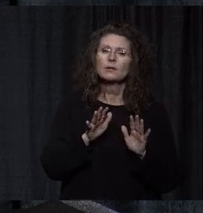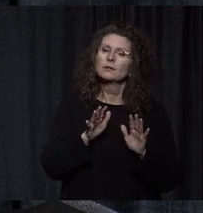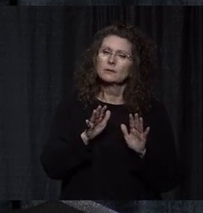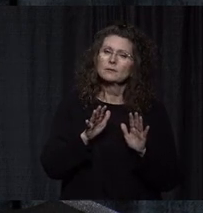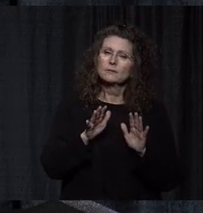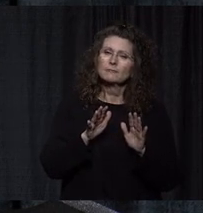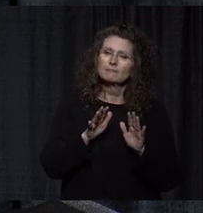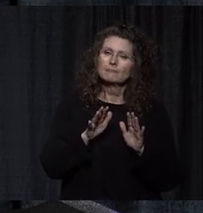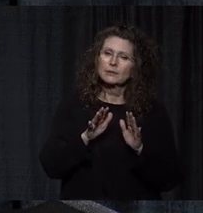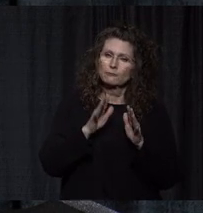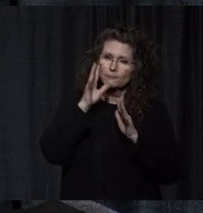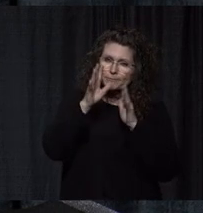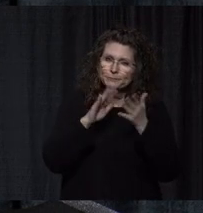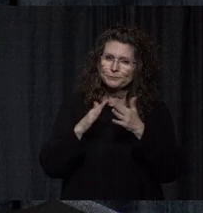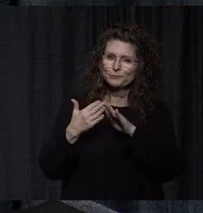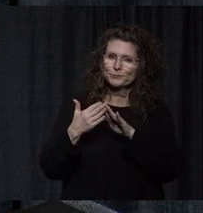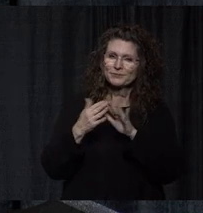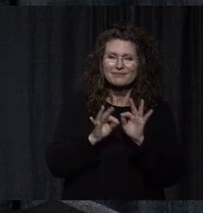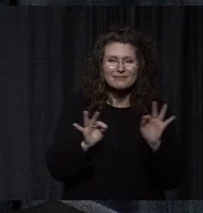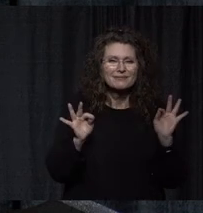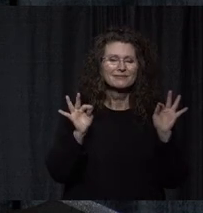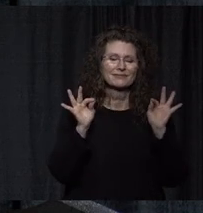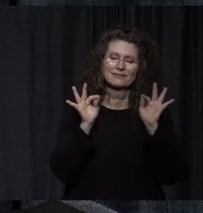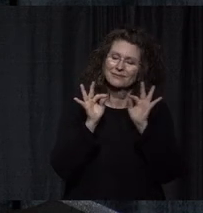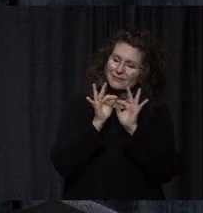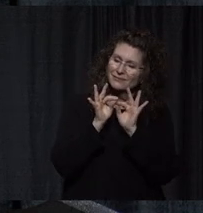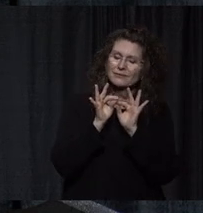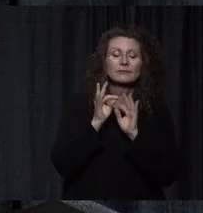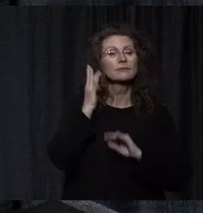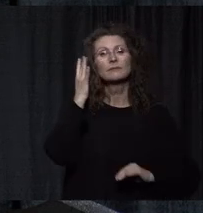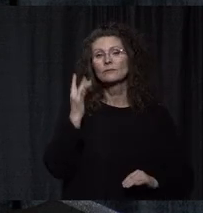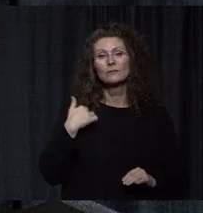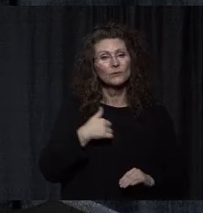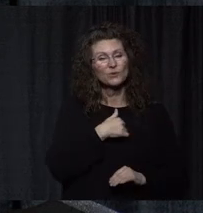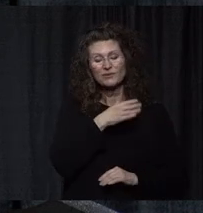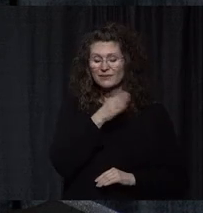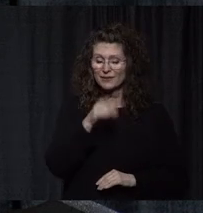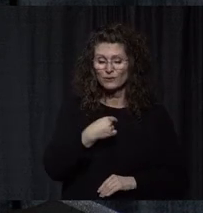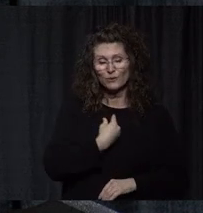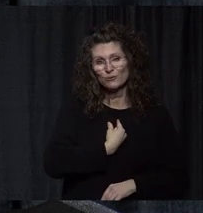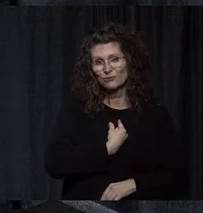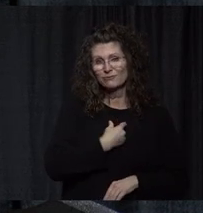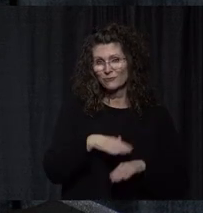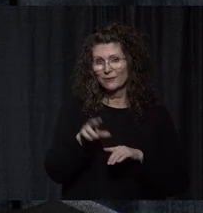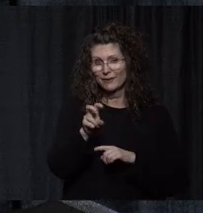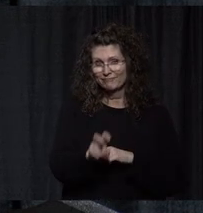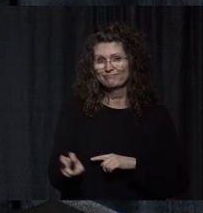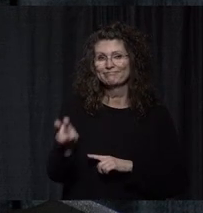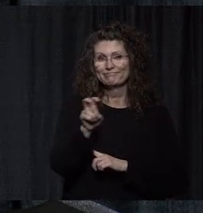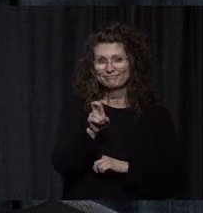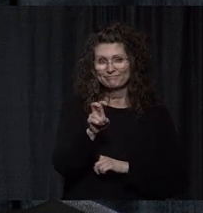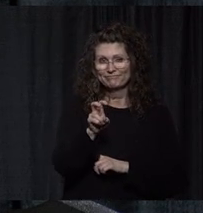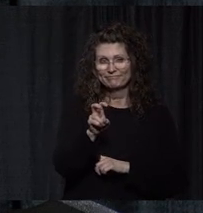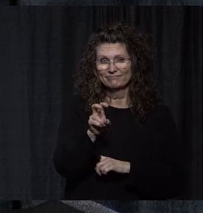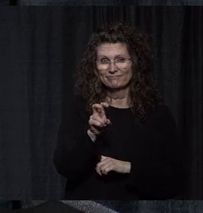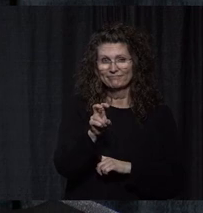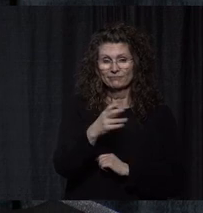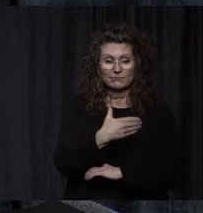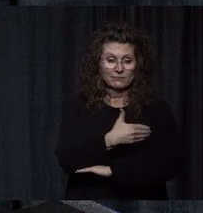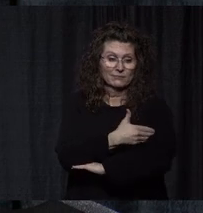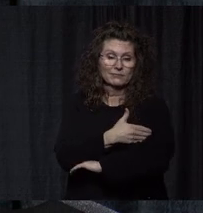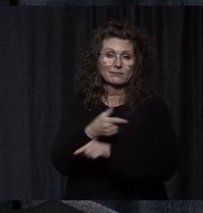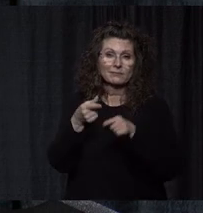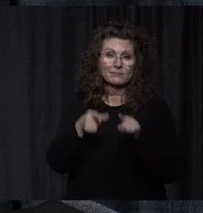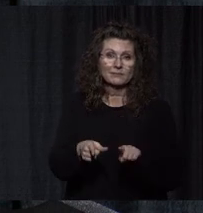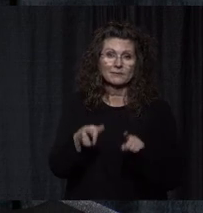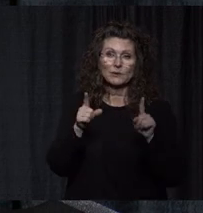is also critical because it means that we are never alone on the journey. We are more powerful when we